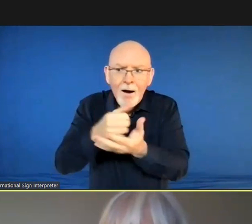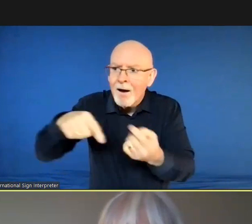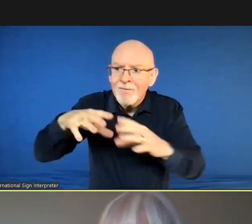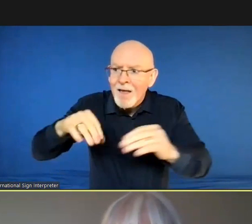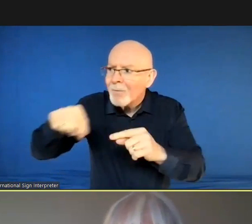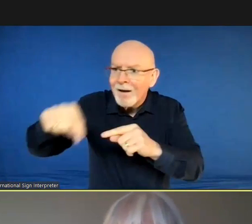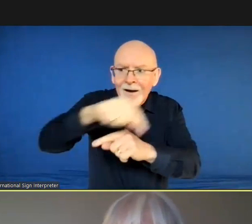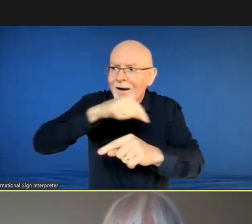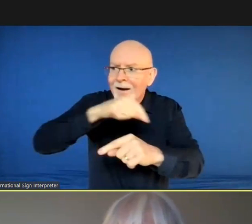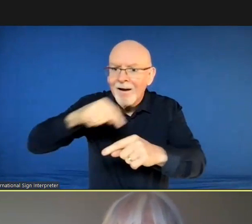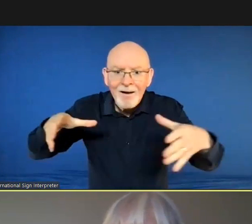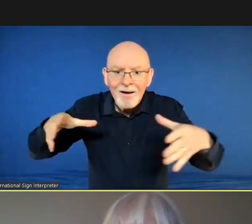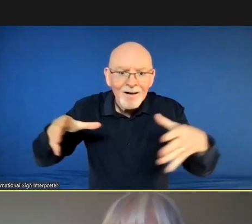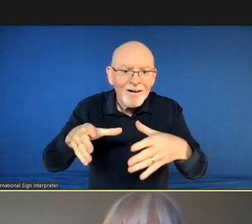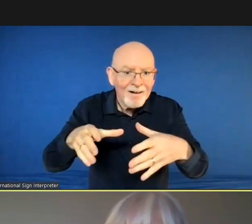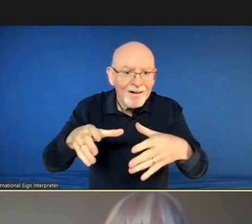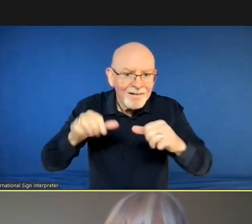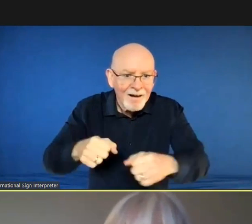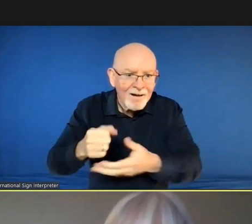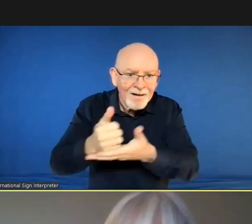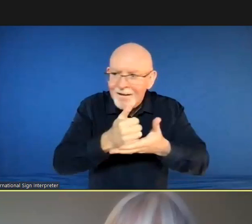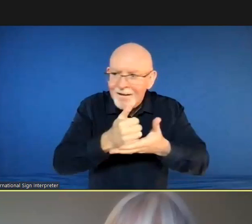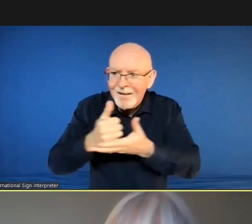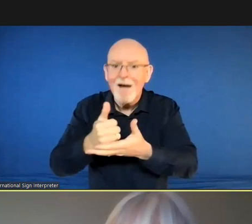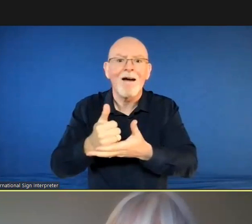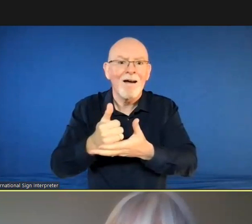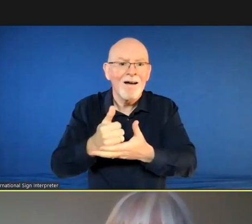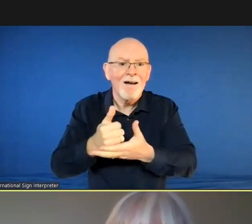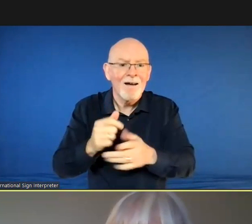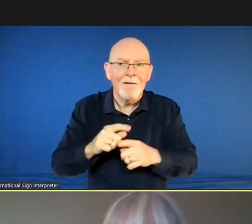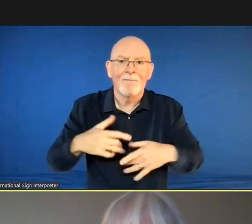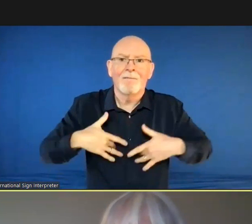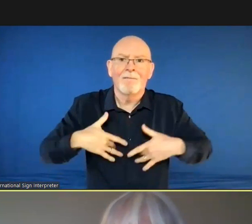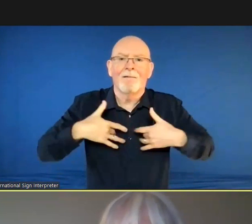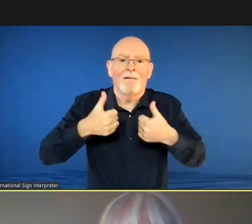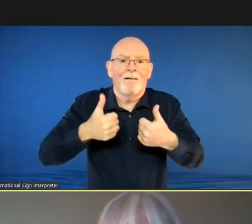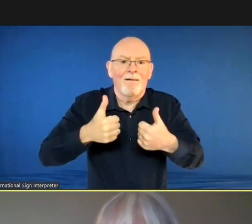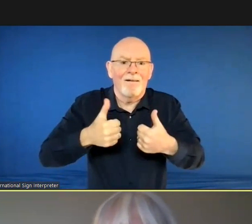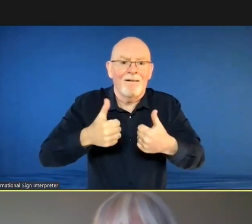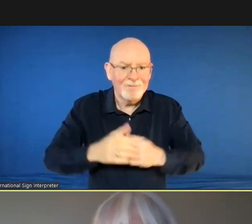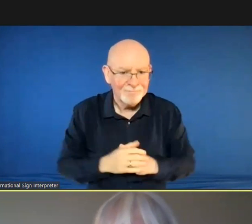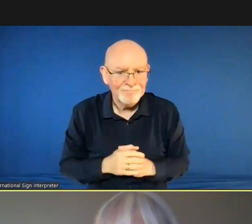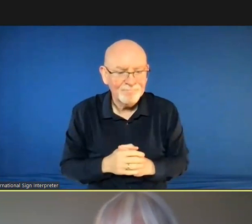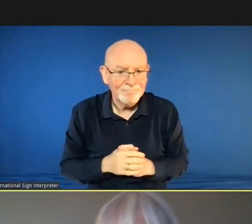moral support as well. And this can, over time, become really the most